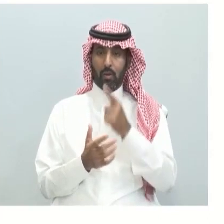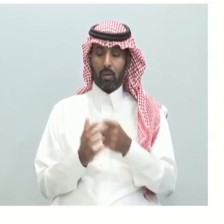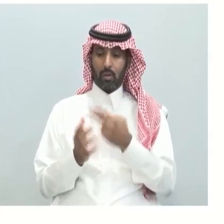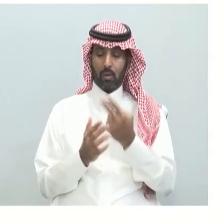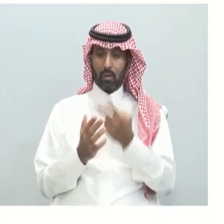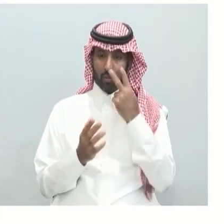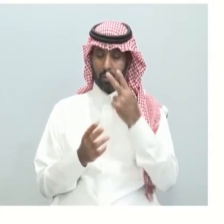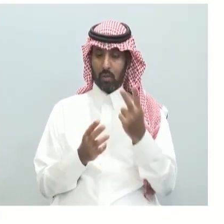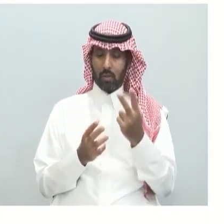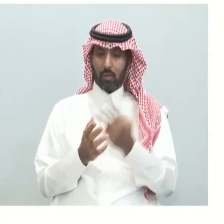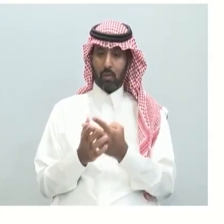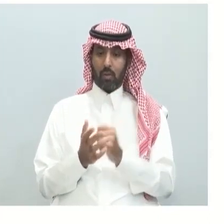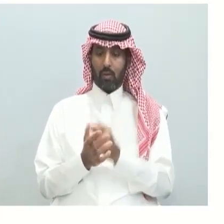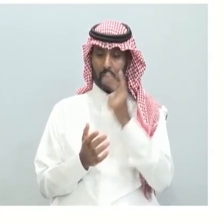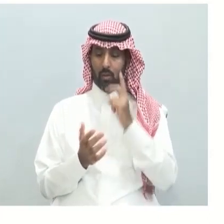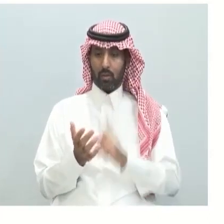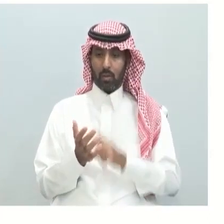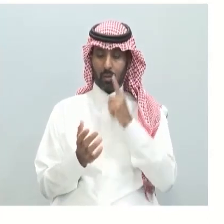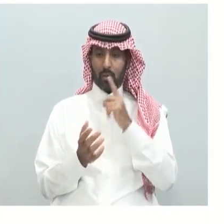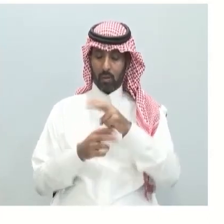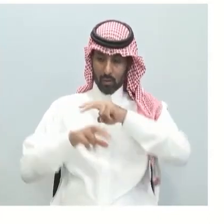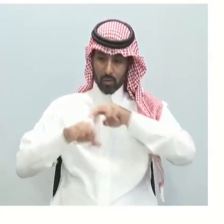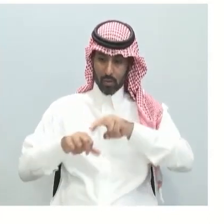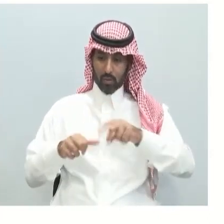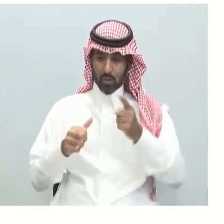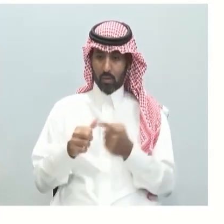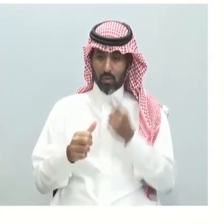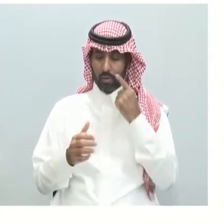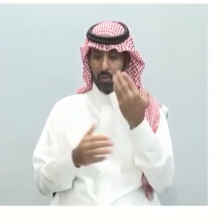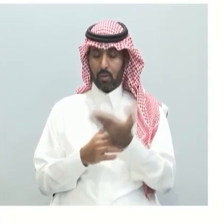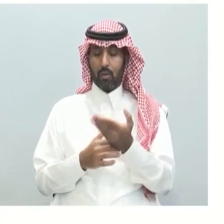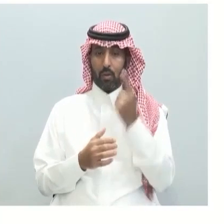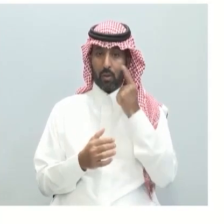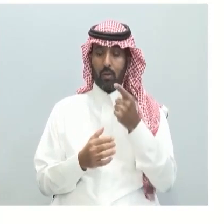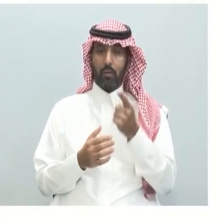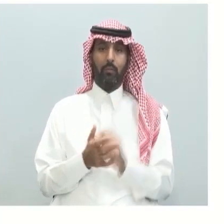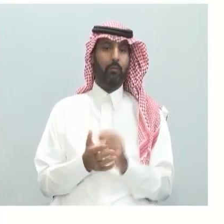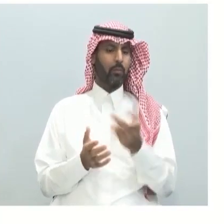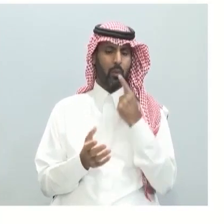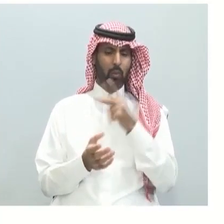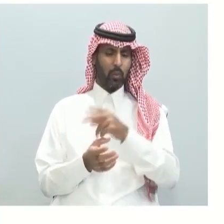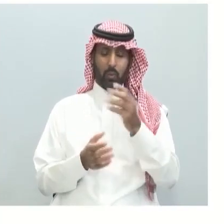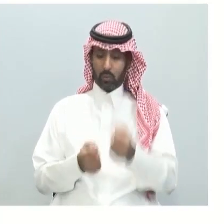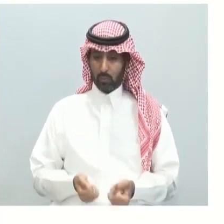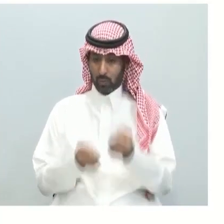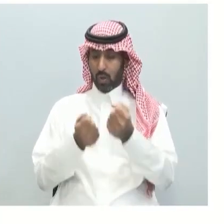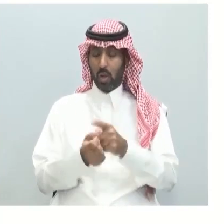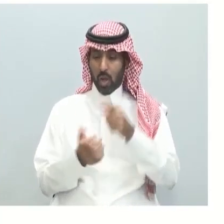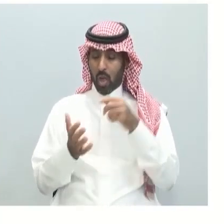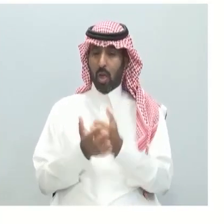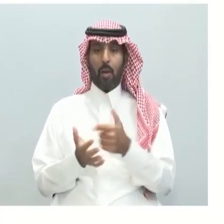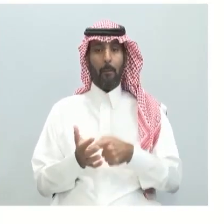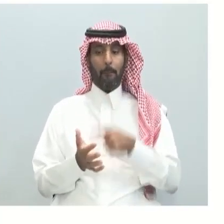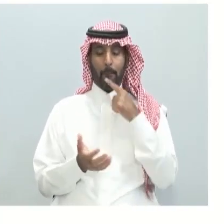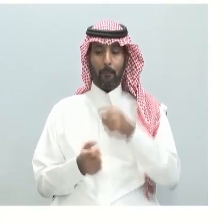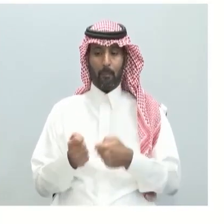actually recycled? We decided to search for options. We found out that there were many stores near the central market that